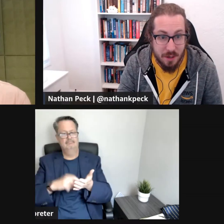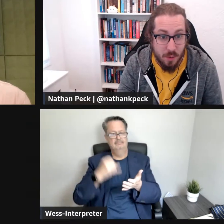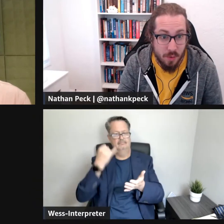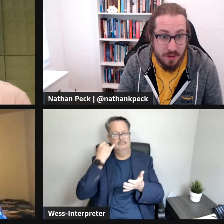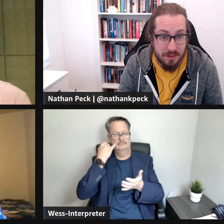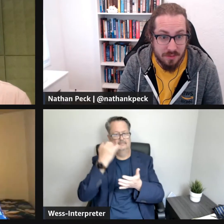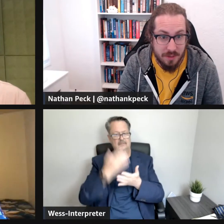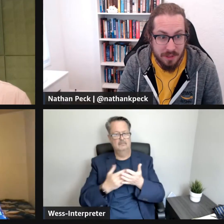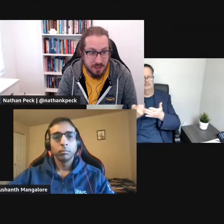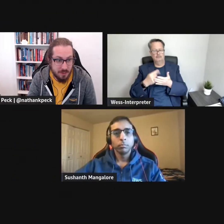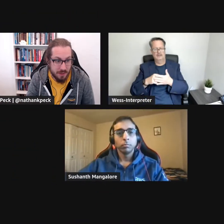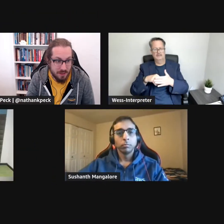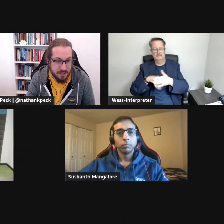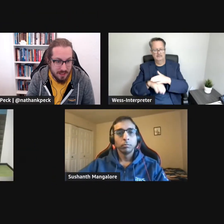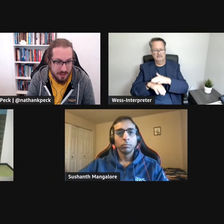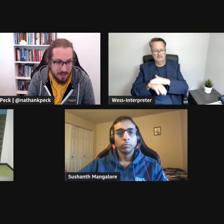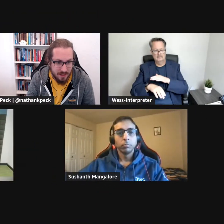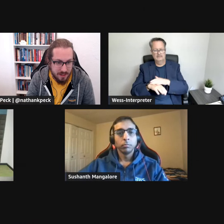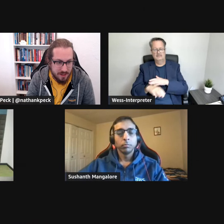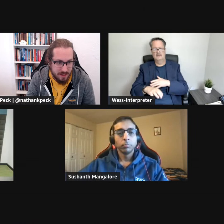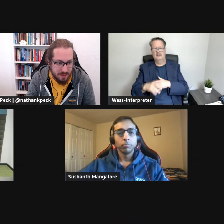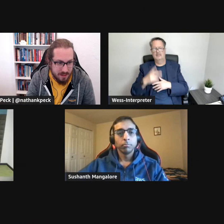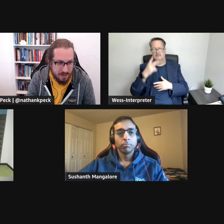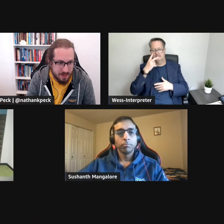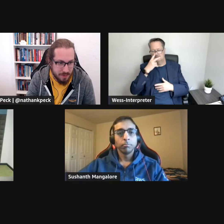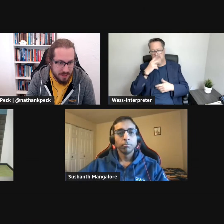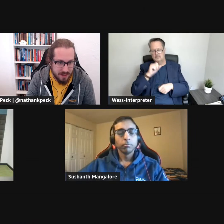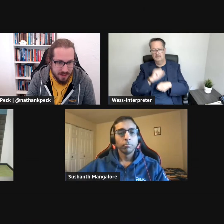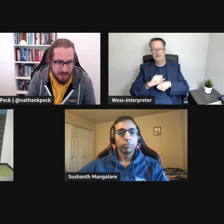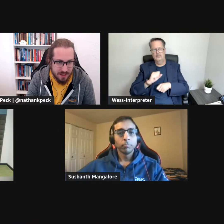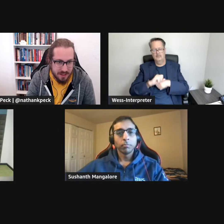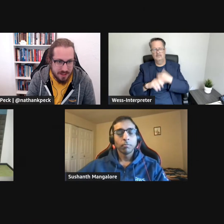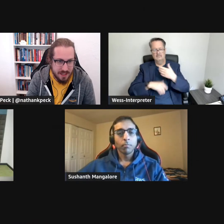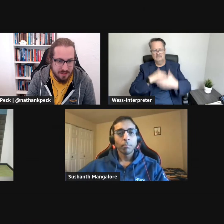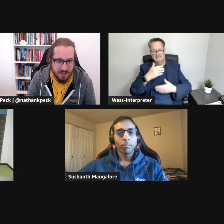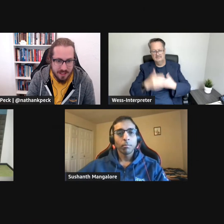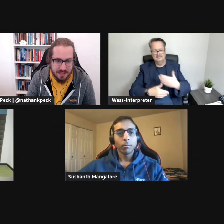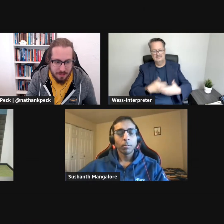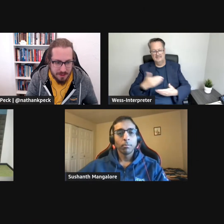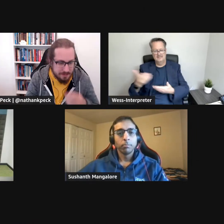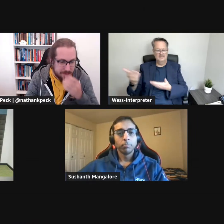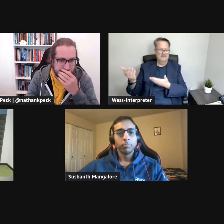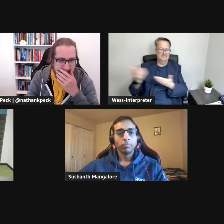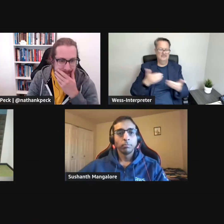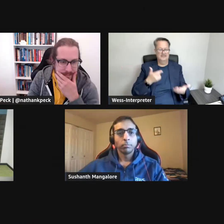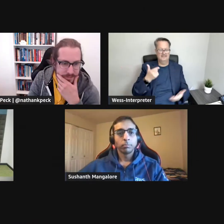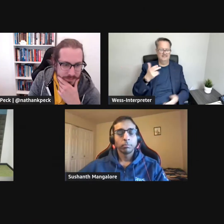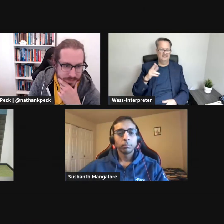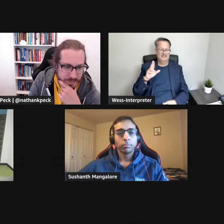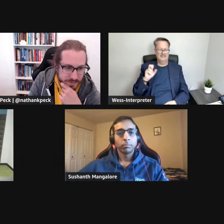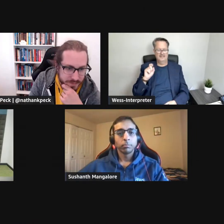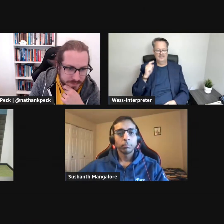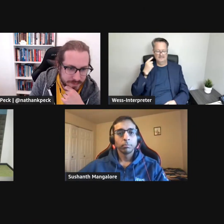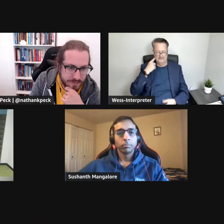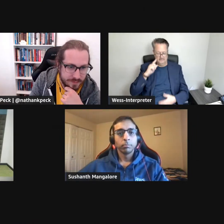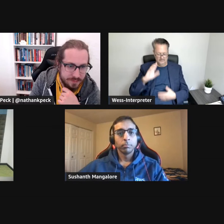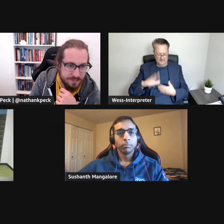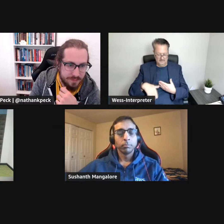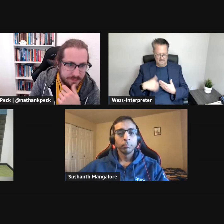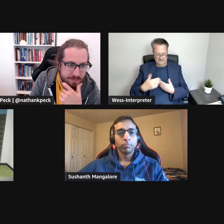cluster or run malicious workloads in it. Let's bring in our guest for the next segment.